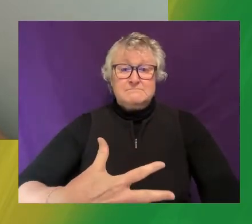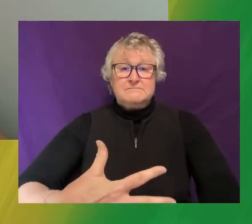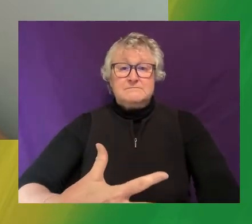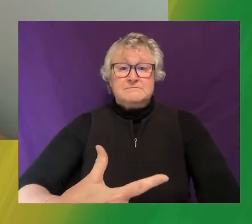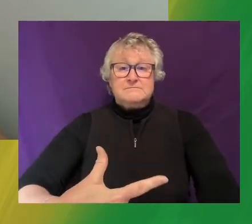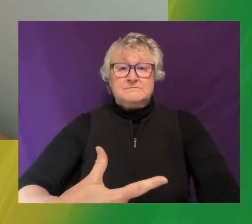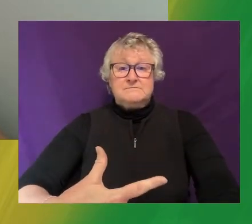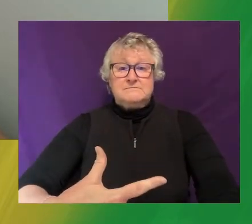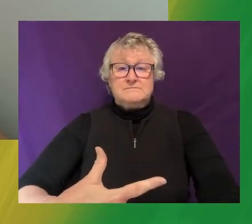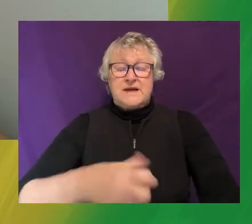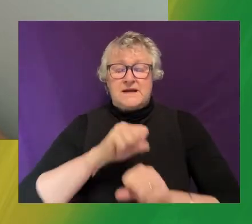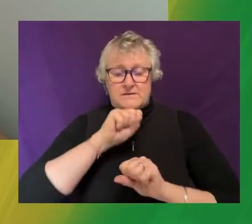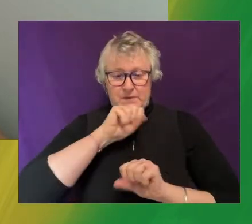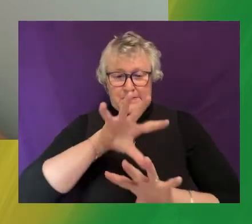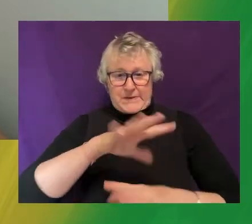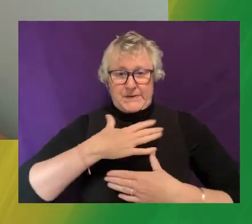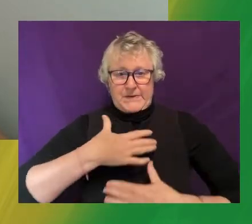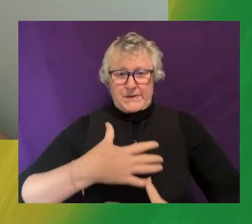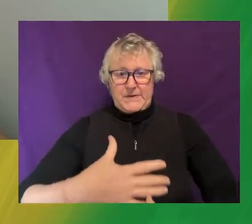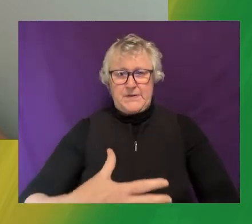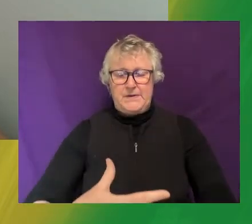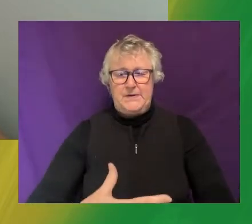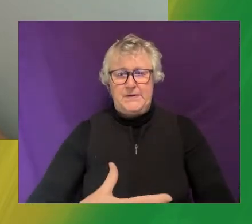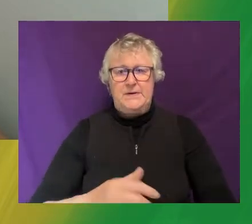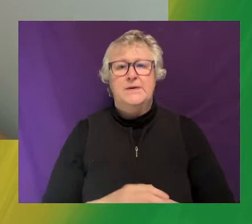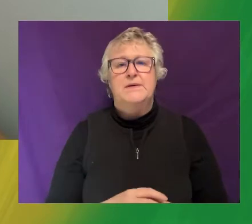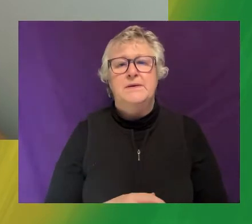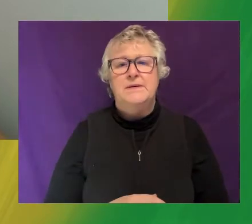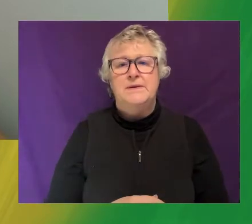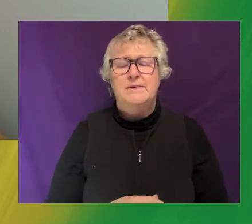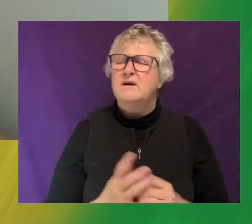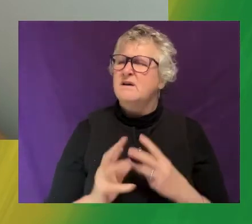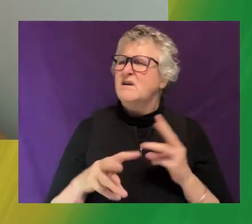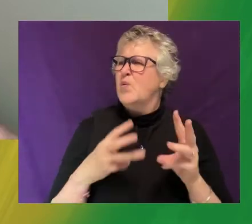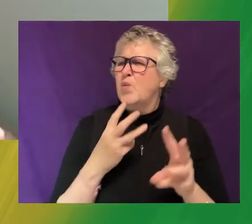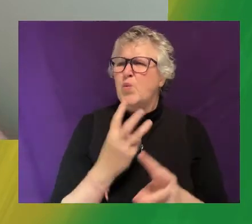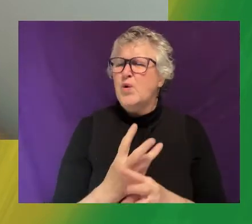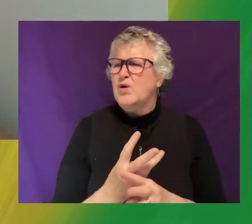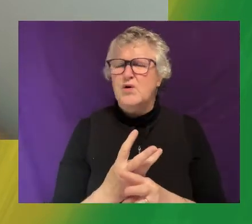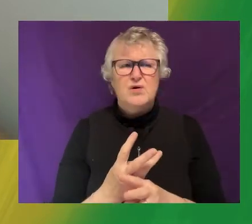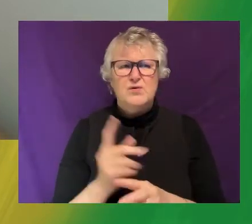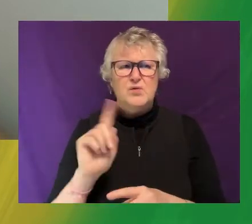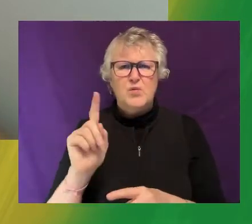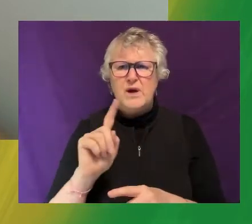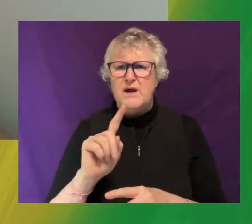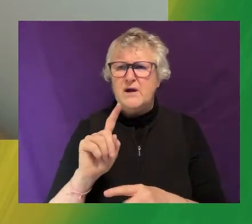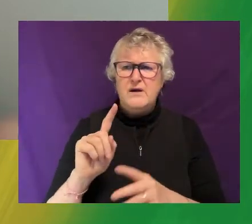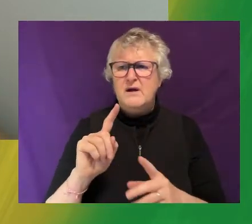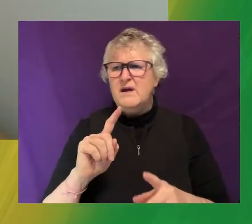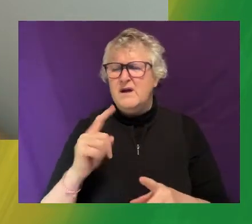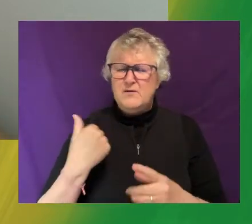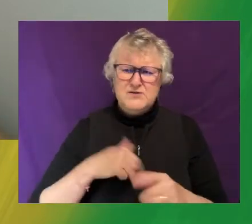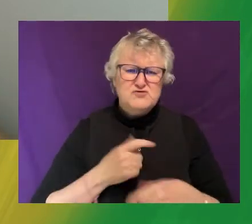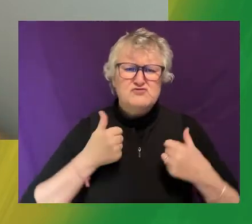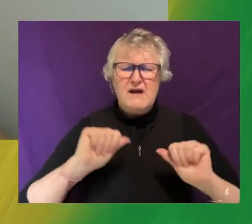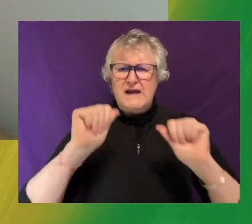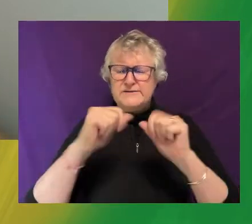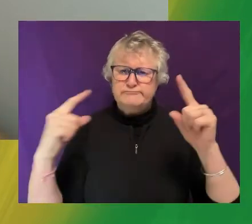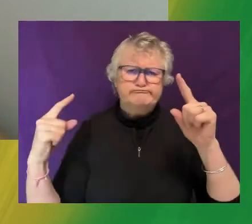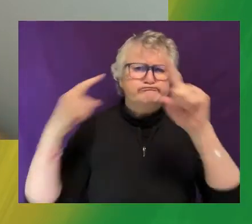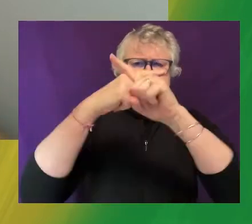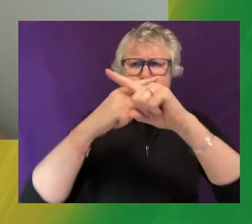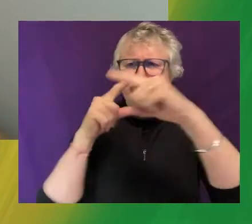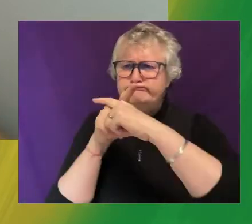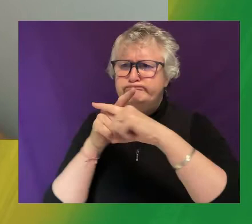In a world where technology strives to connect us, it seems as if we still find a way to disconnect